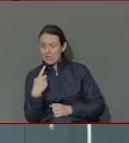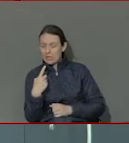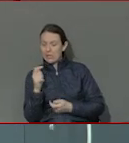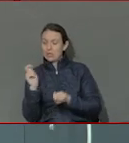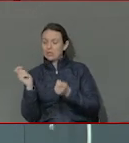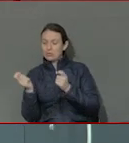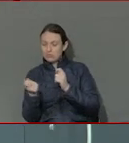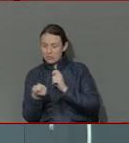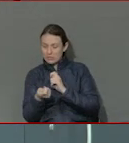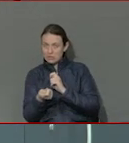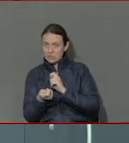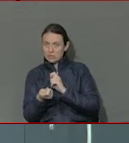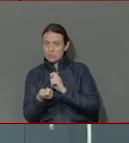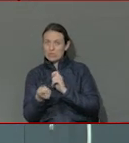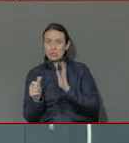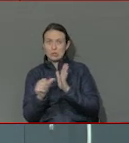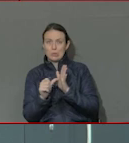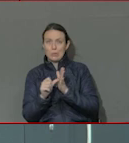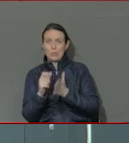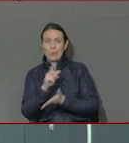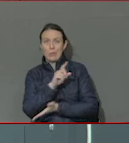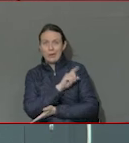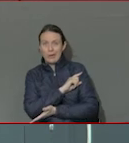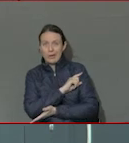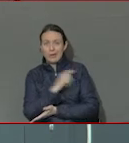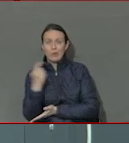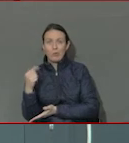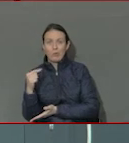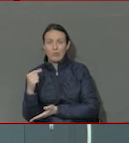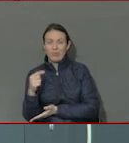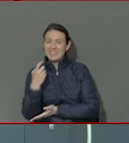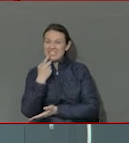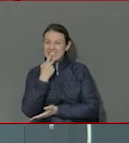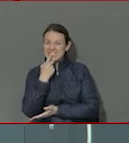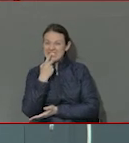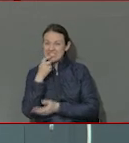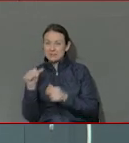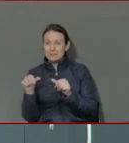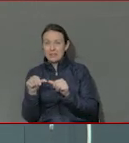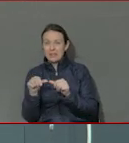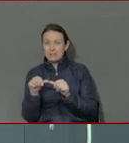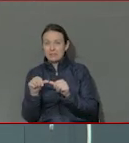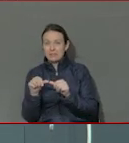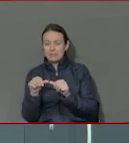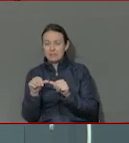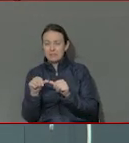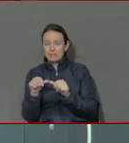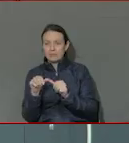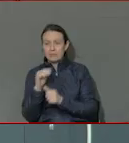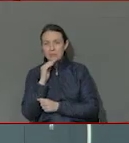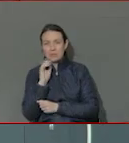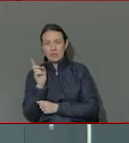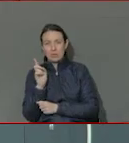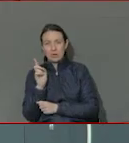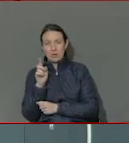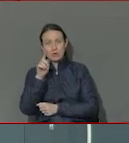significance in terms of the size of the teeth. It is important that you